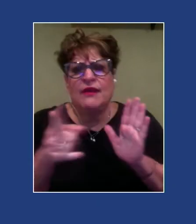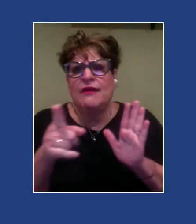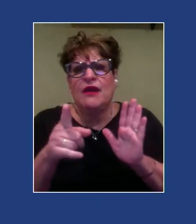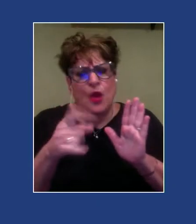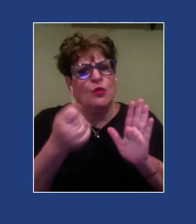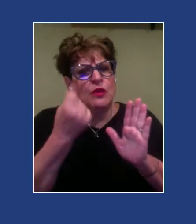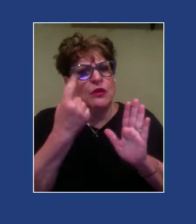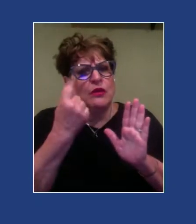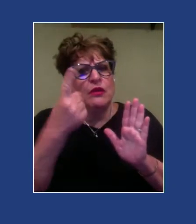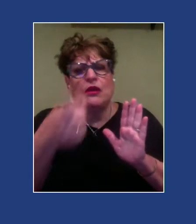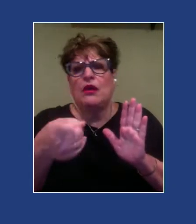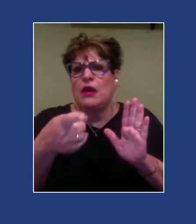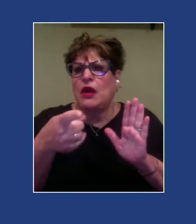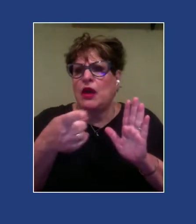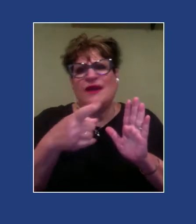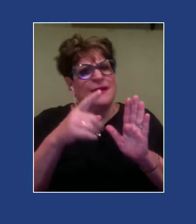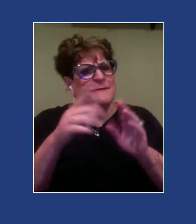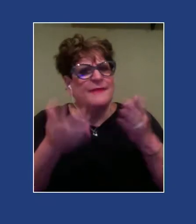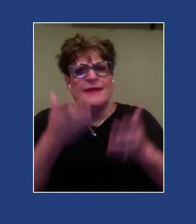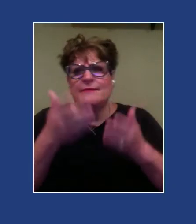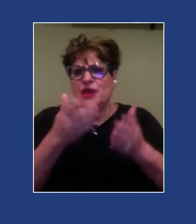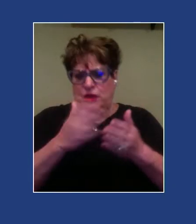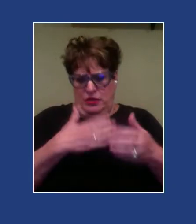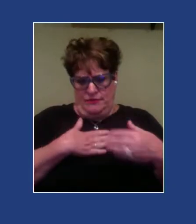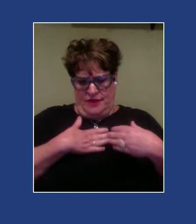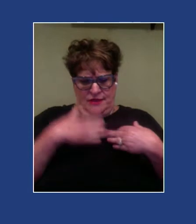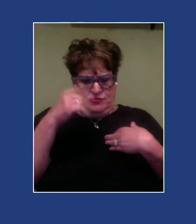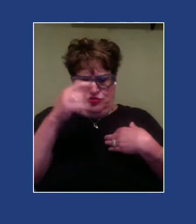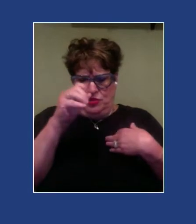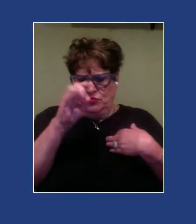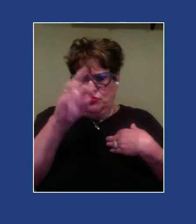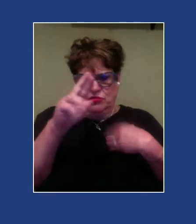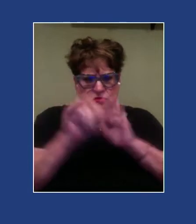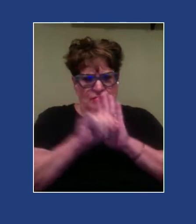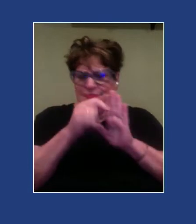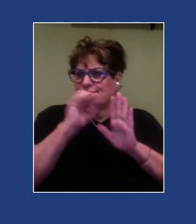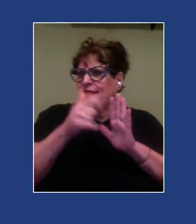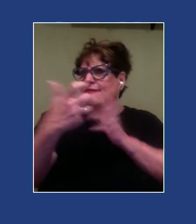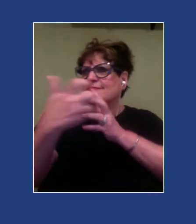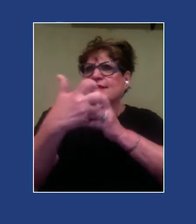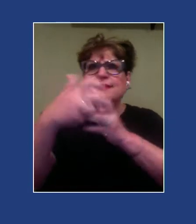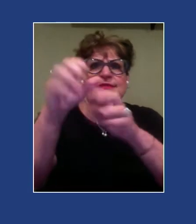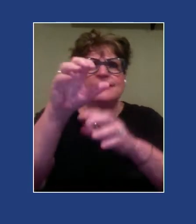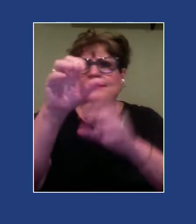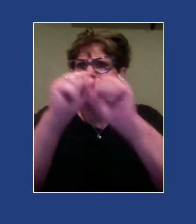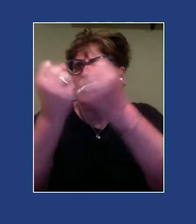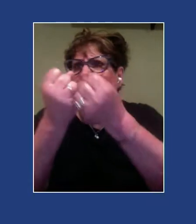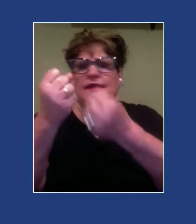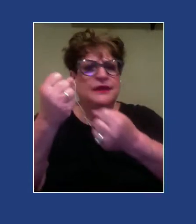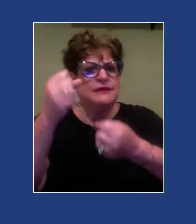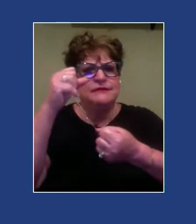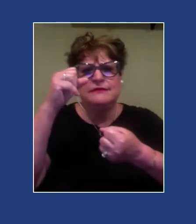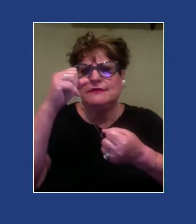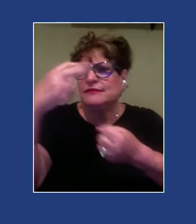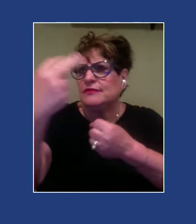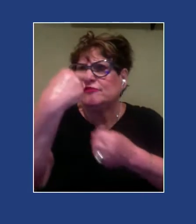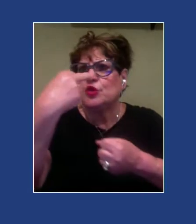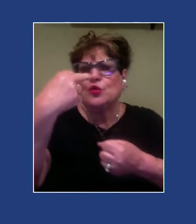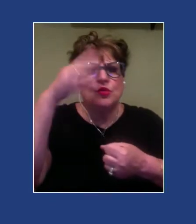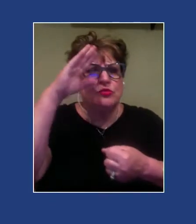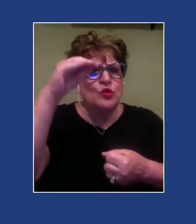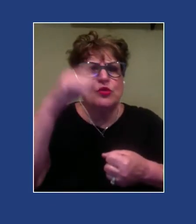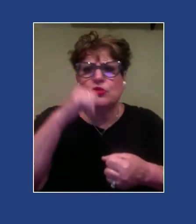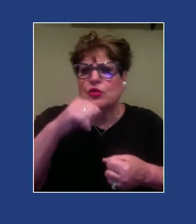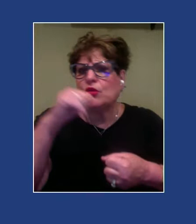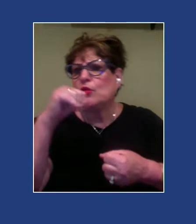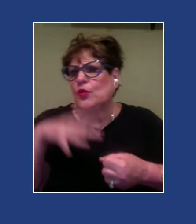that doesn't fit one of society's two traditional categories of either being a girl or being a boy, either being a woman or being a man.